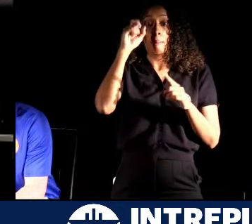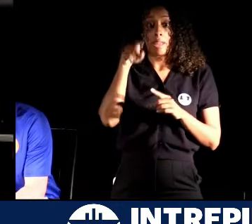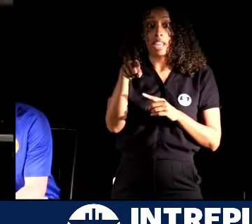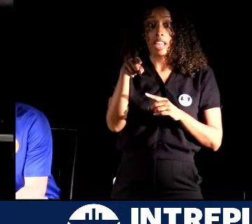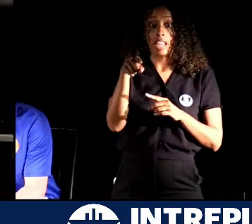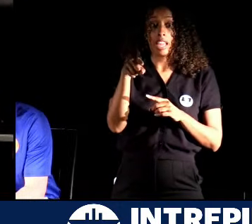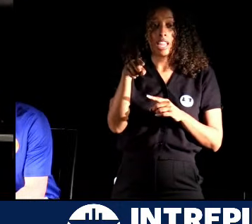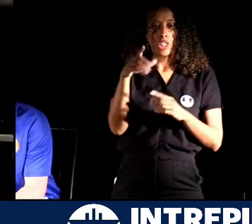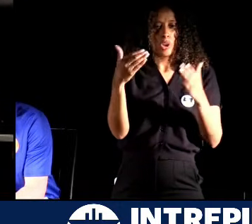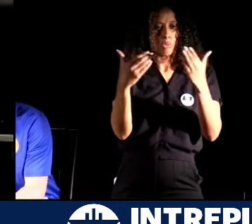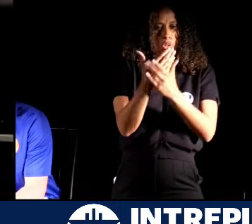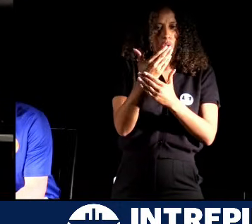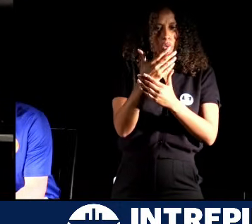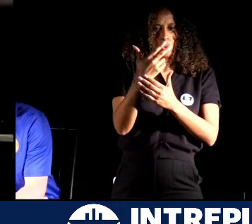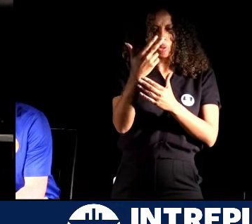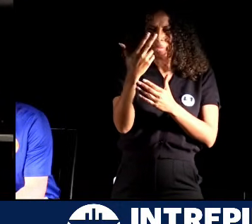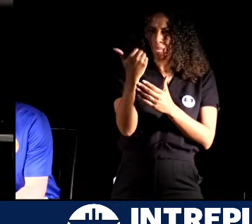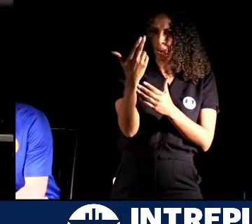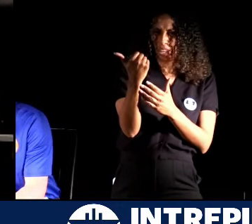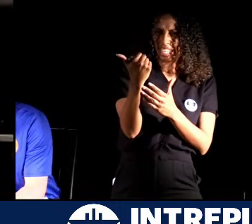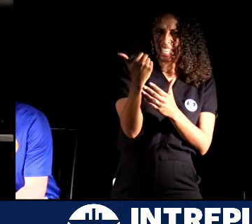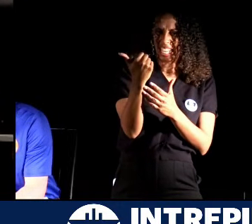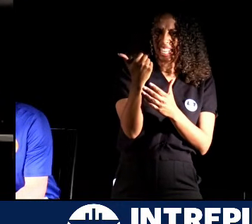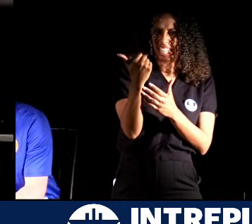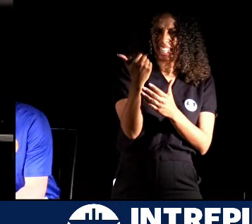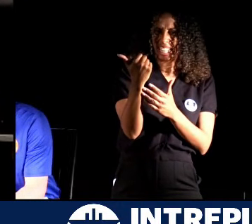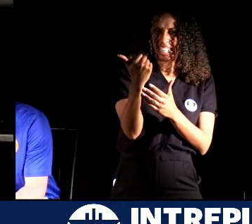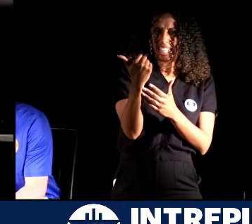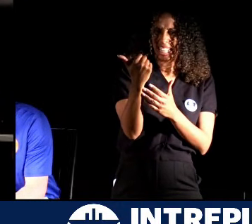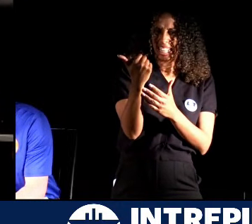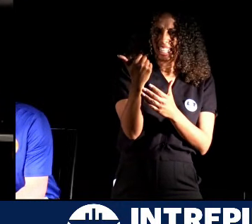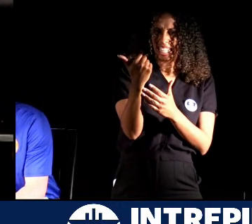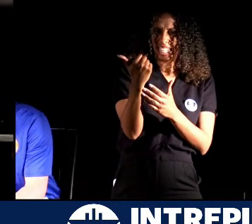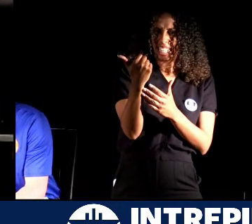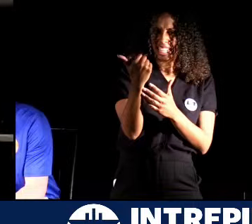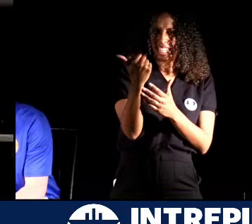there was a new one, a 13th. Is that something that you guys